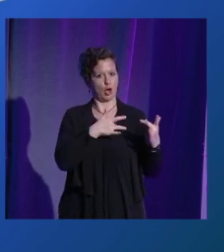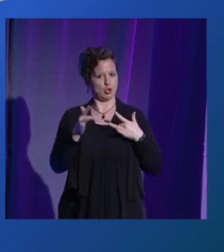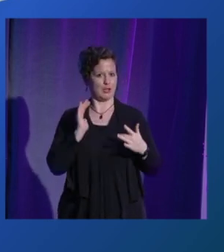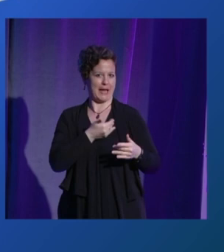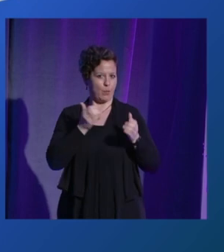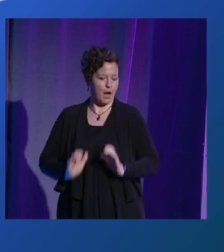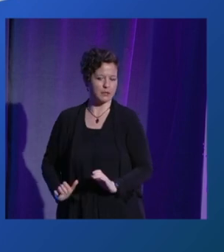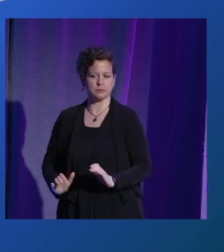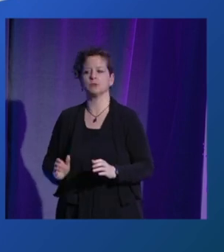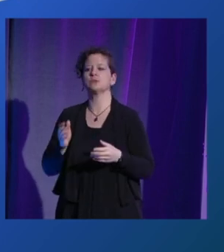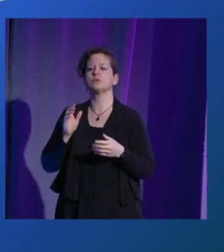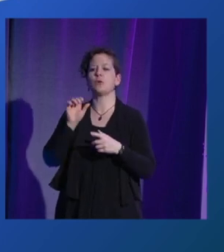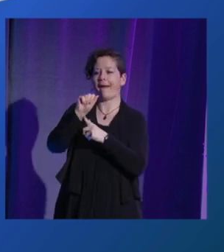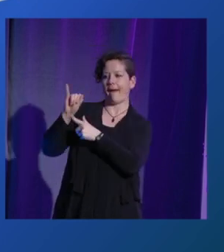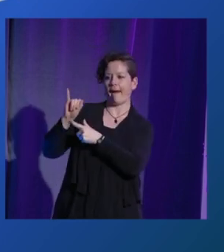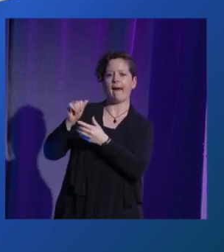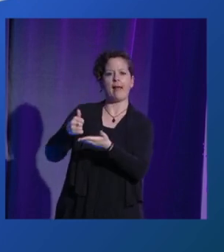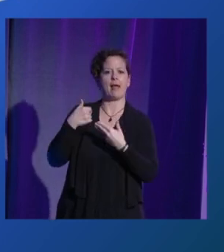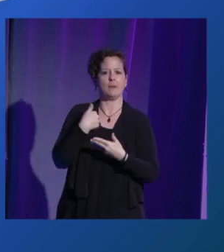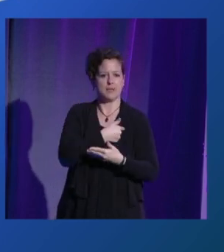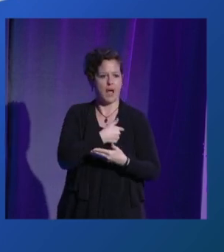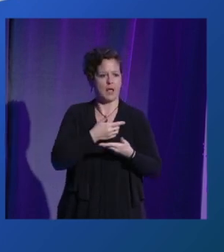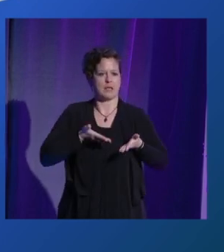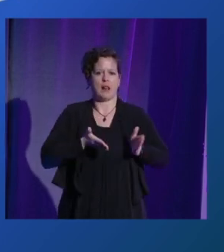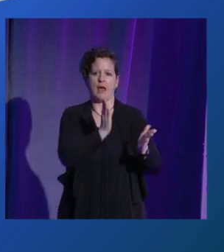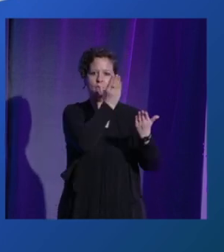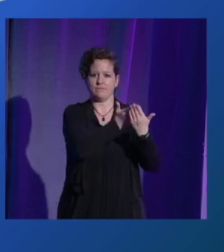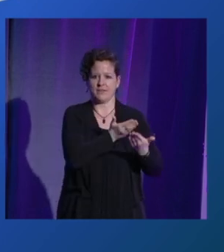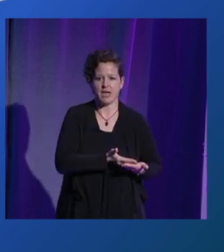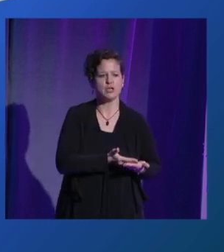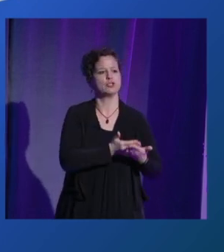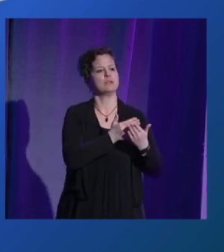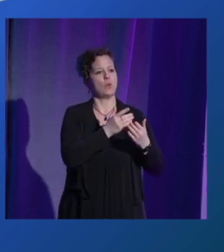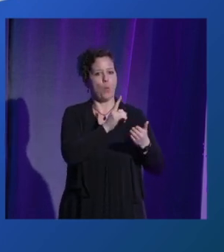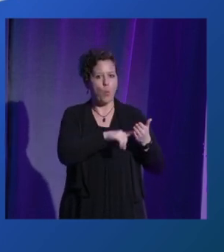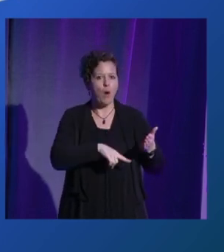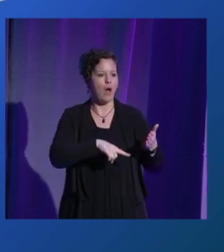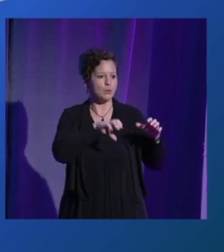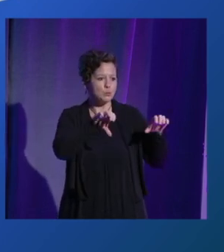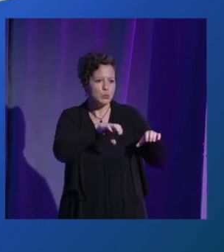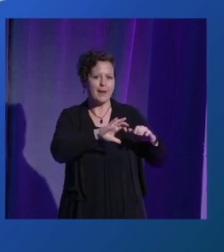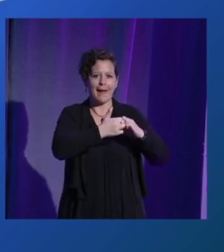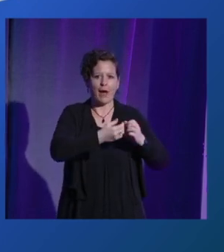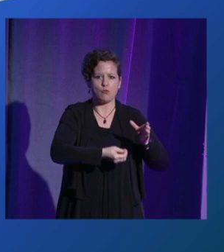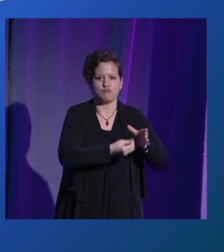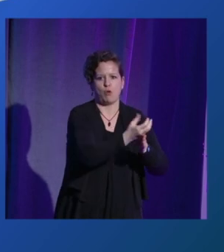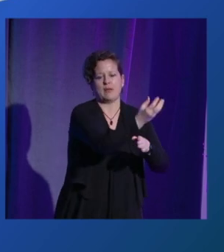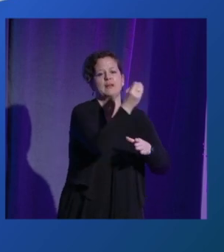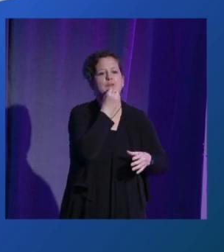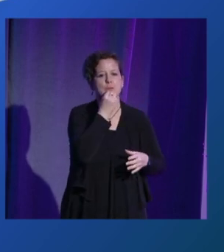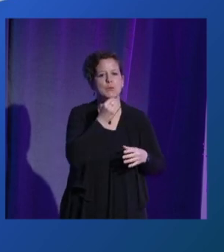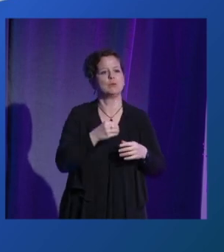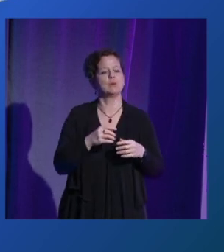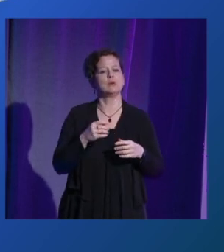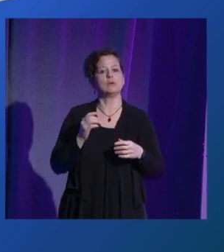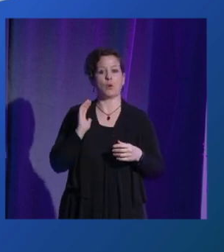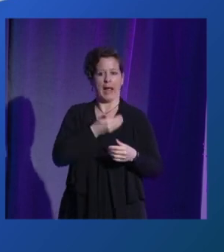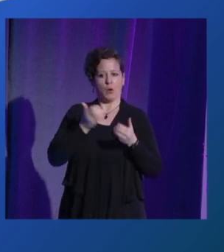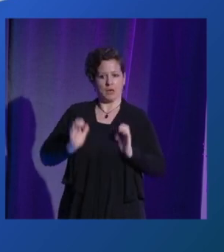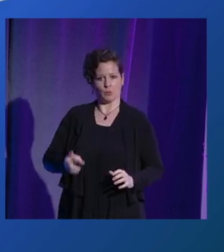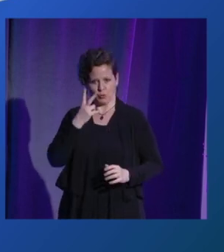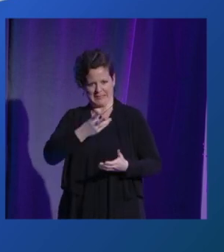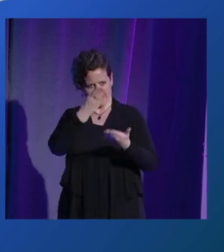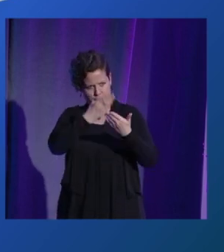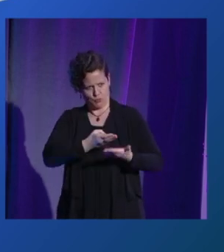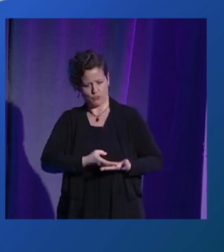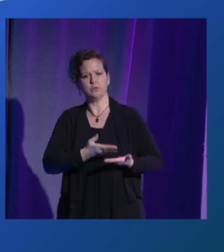to provide some uh verification and validation to you know the the claims that we are expected to make to to our customers about you